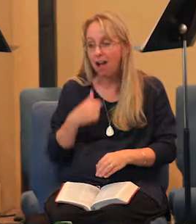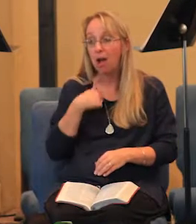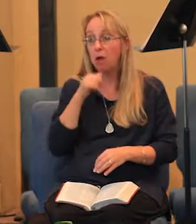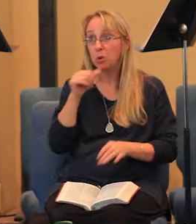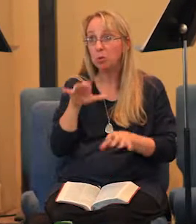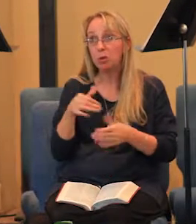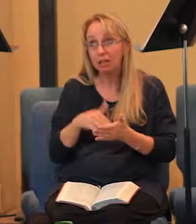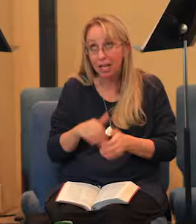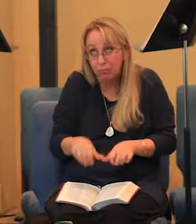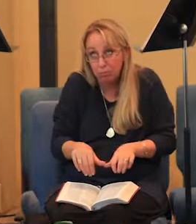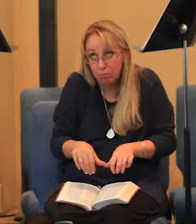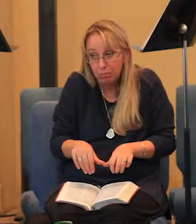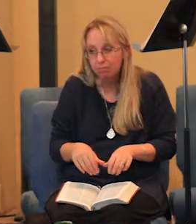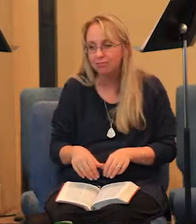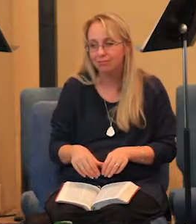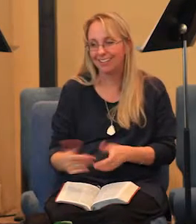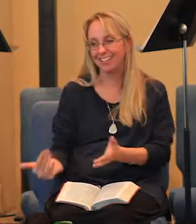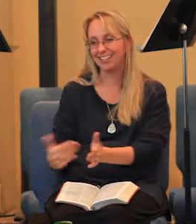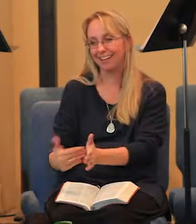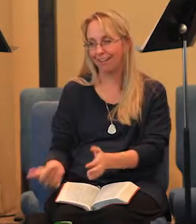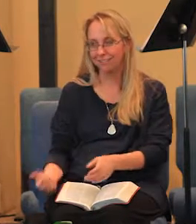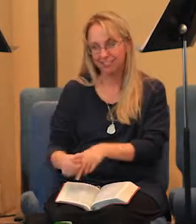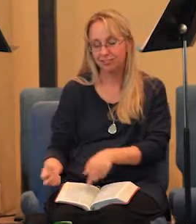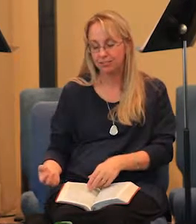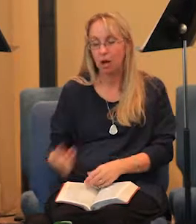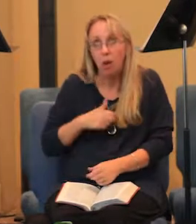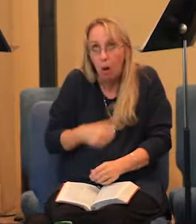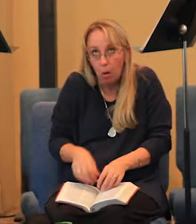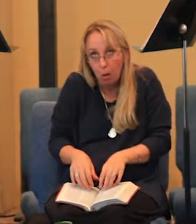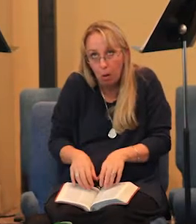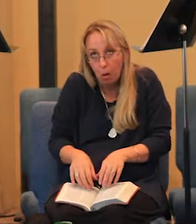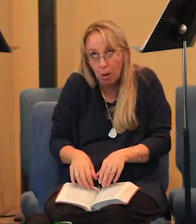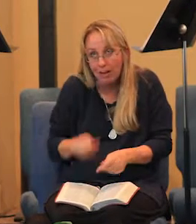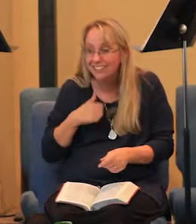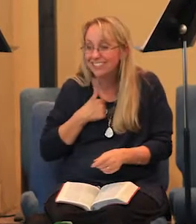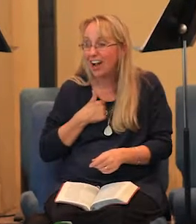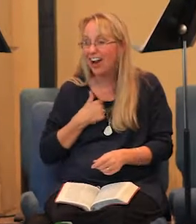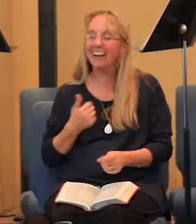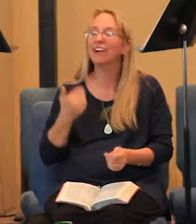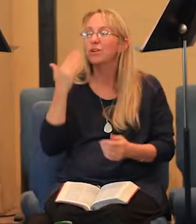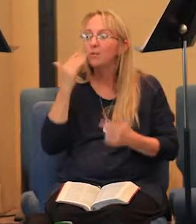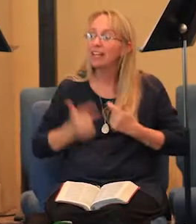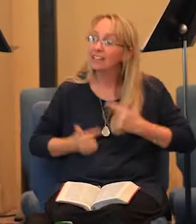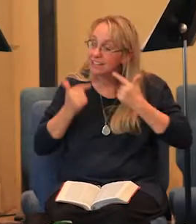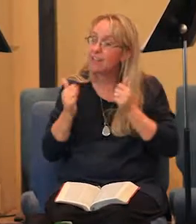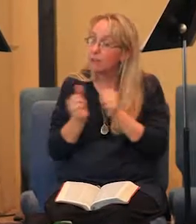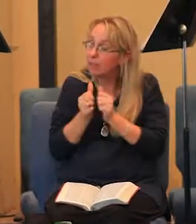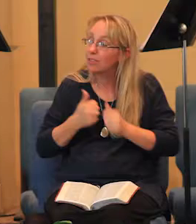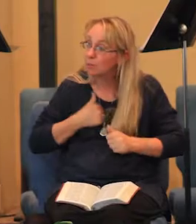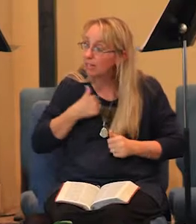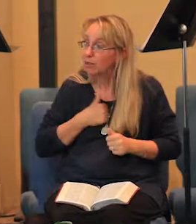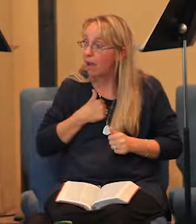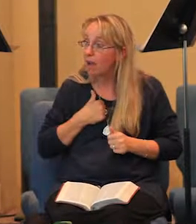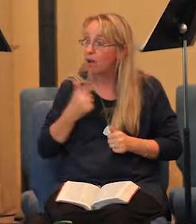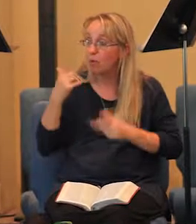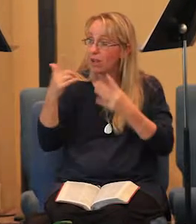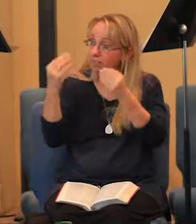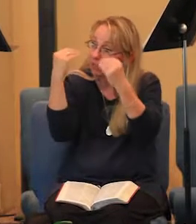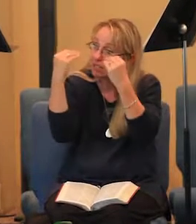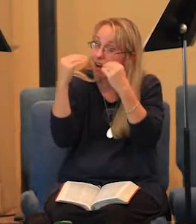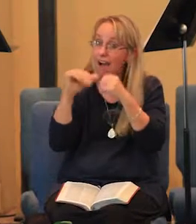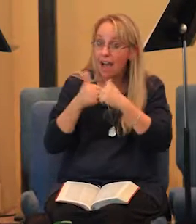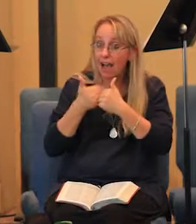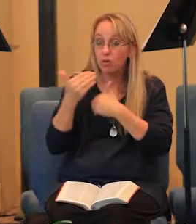I won't do it again. Then he does it again. I'm sorry. Because we live with regret, and we have to be